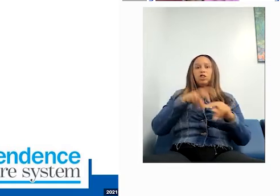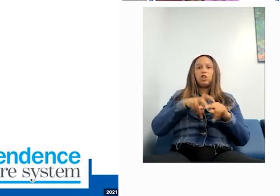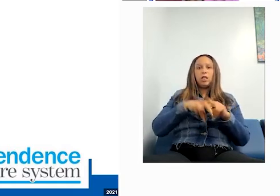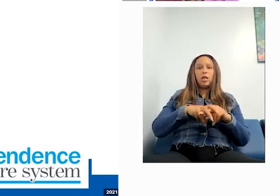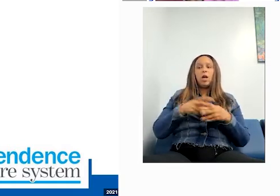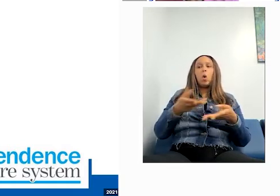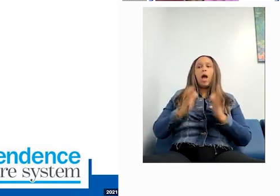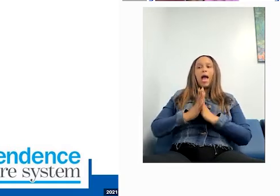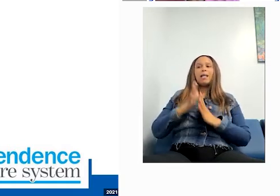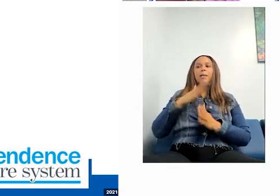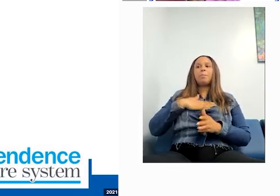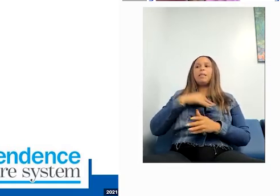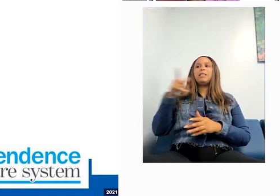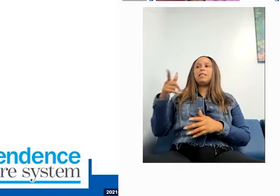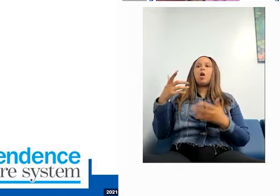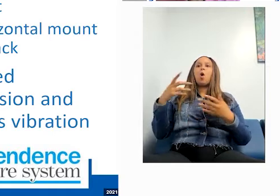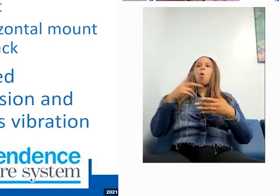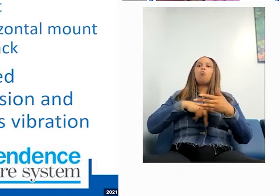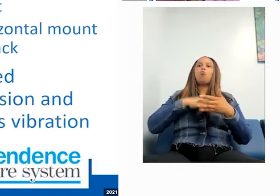your chair to meet your needs.